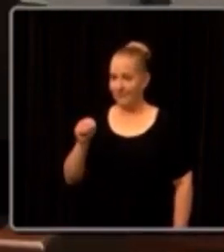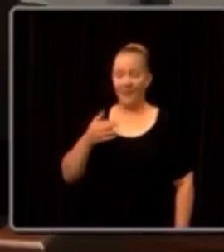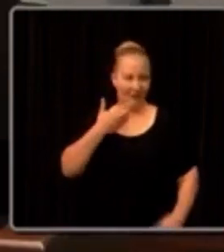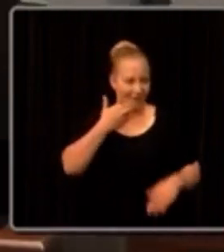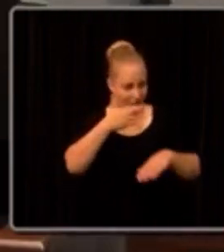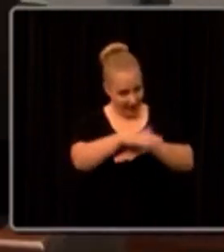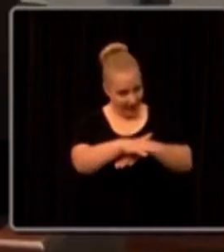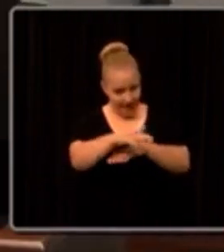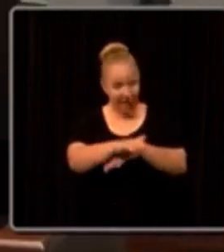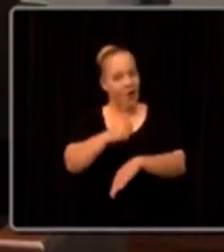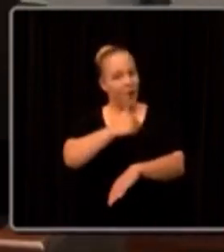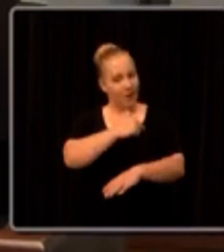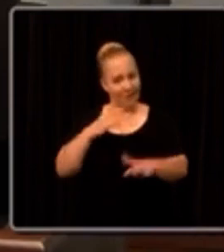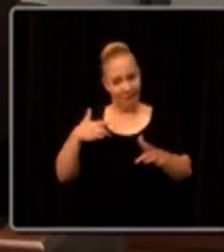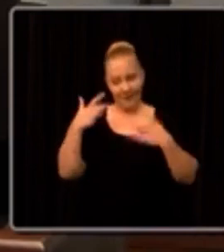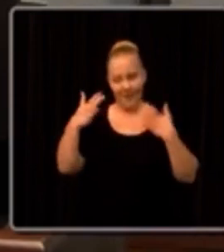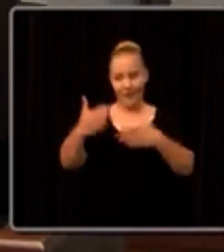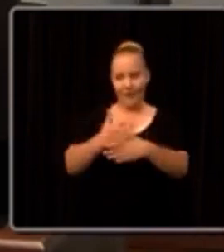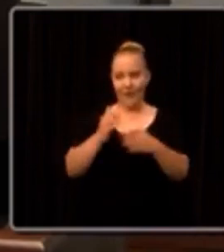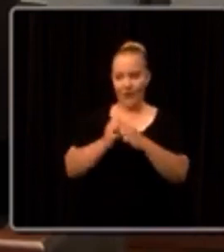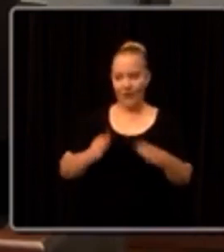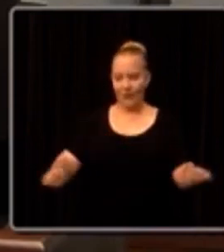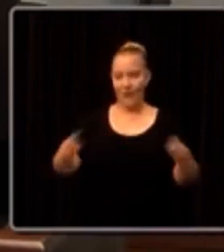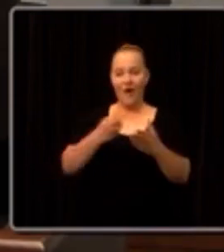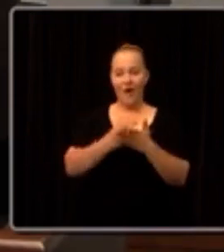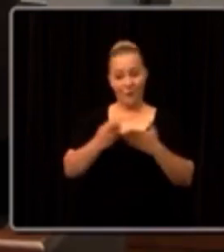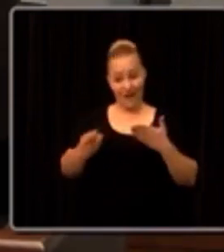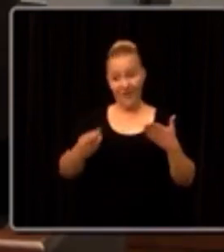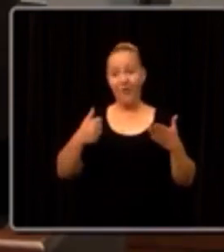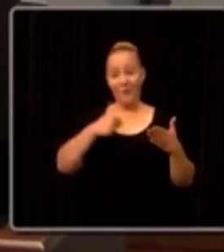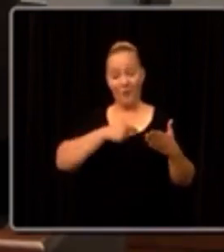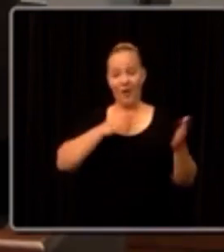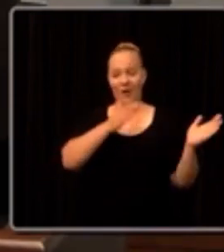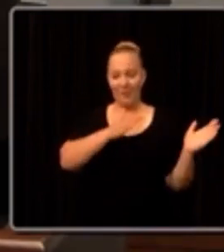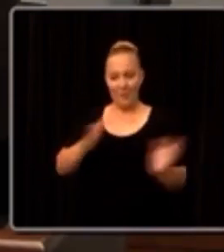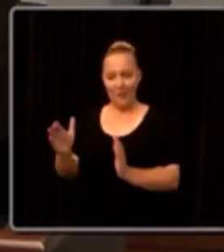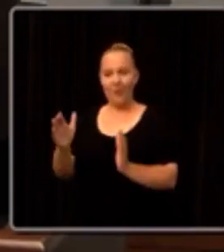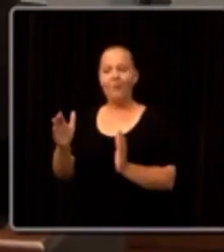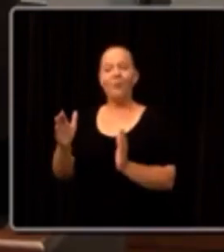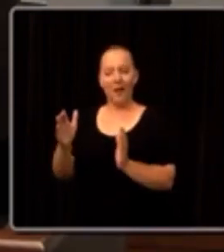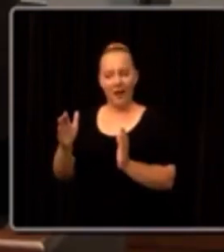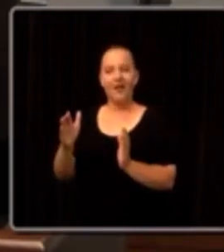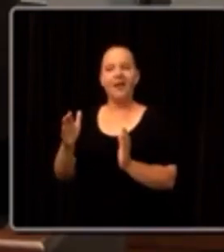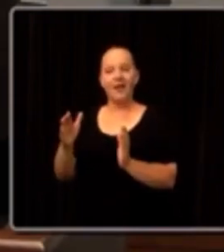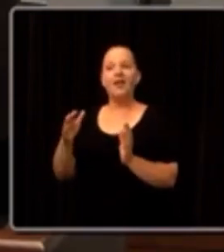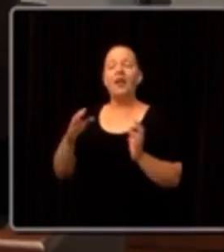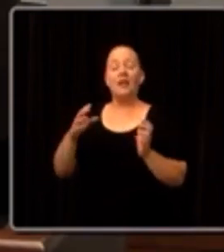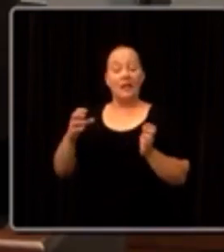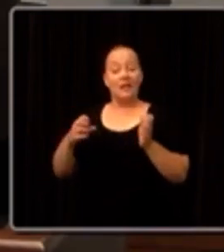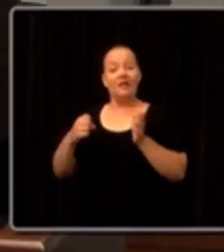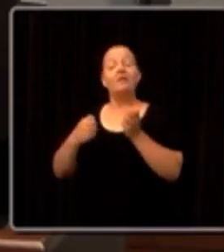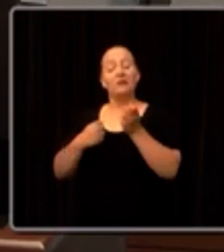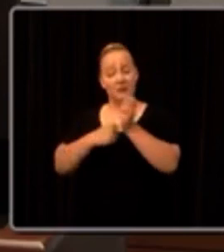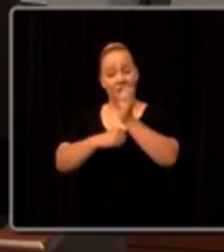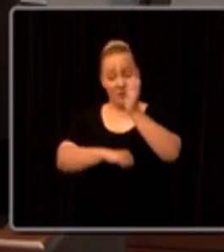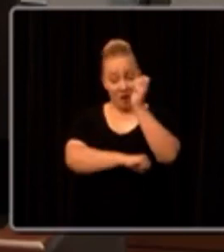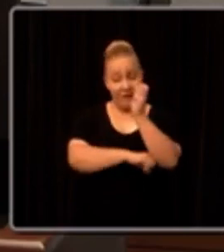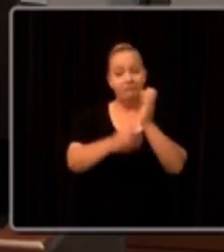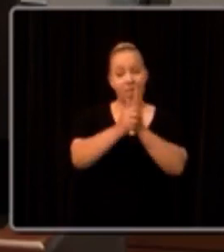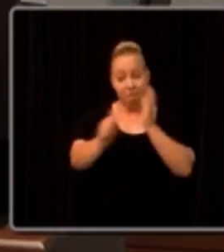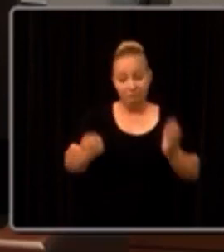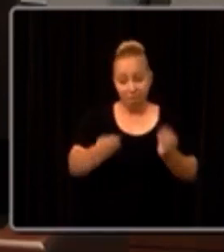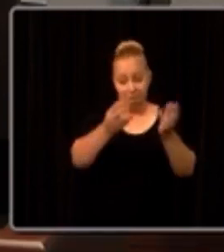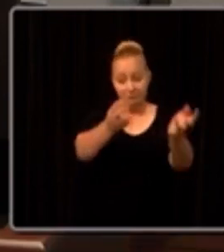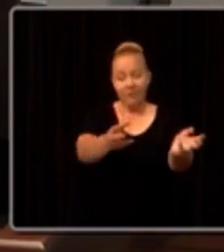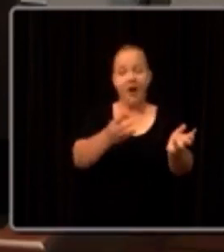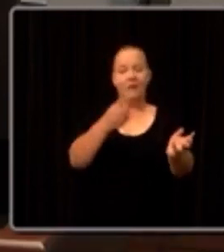Good evening. We're really excited to share with you a resource that we plan to bring alongside all of the foundational skills work that our students have been doing as we